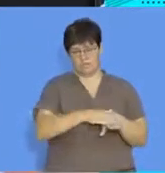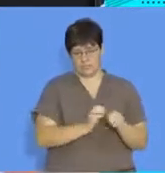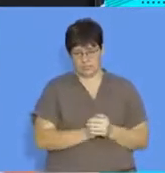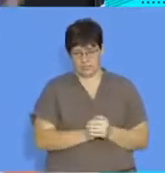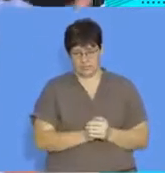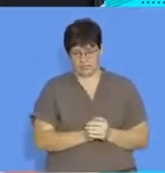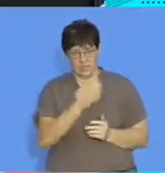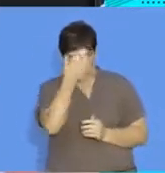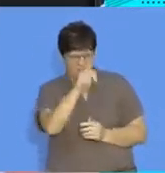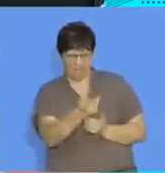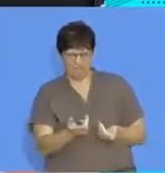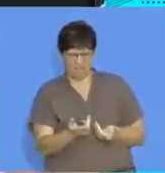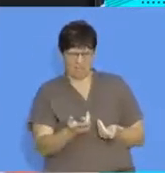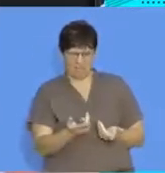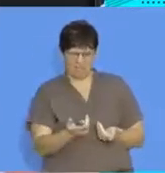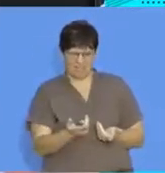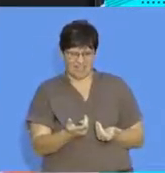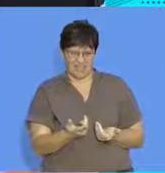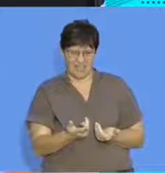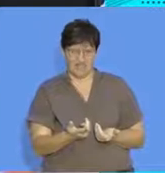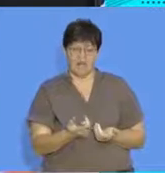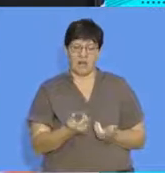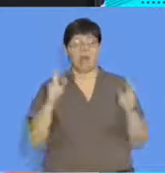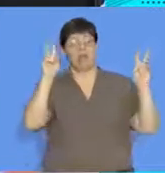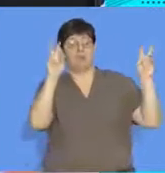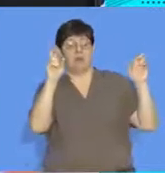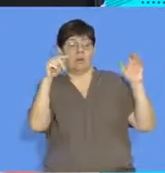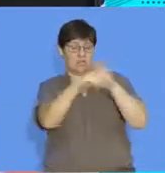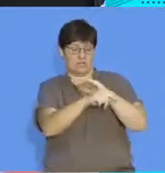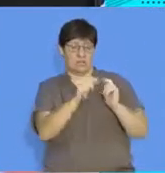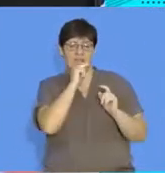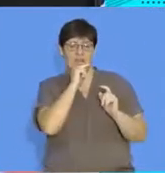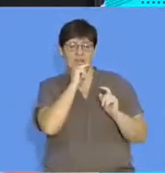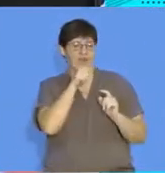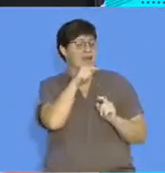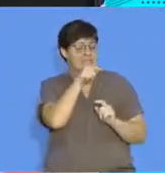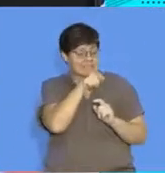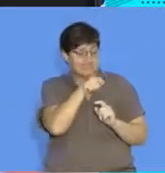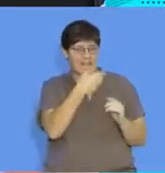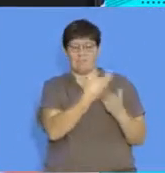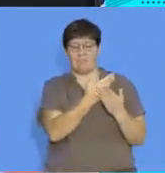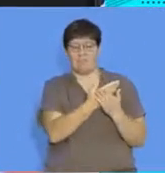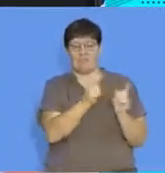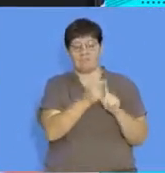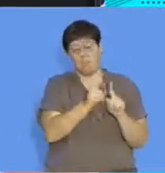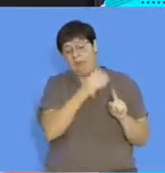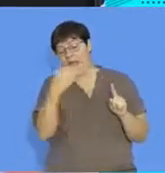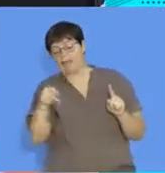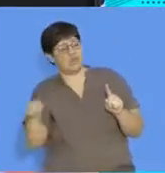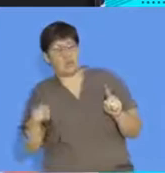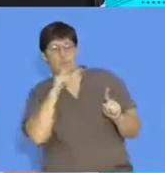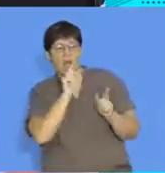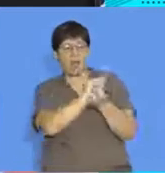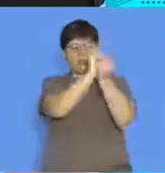cannot be lost per se. We are saying that the lost volts are actually not available for the external